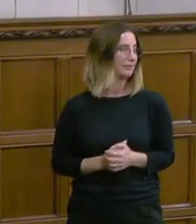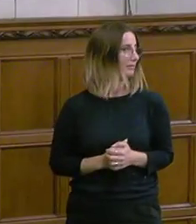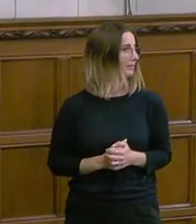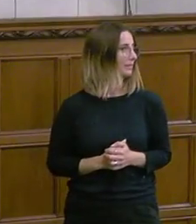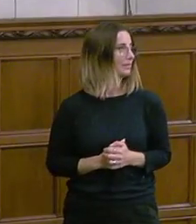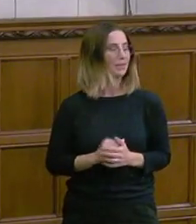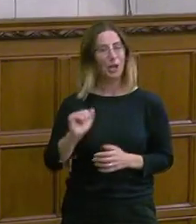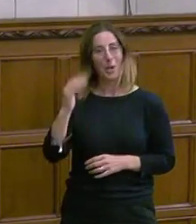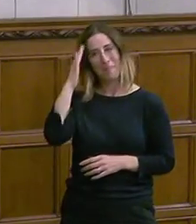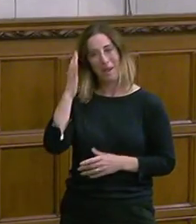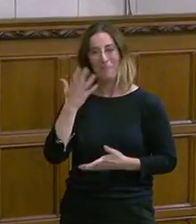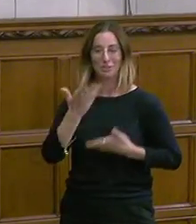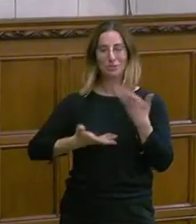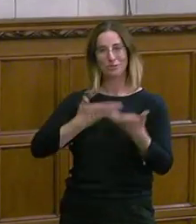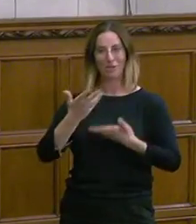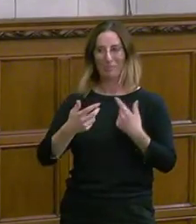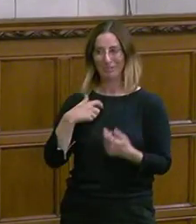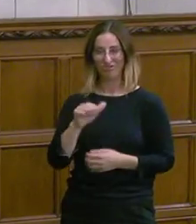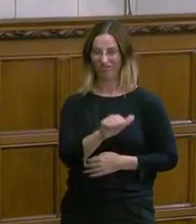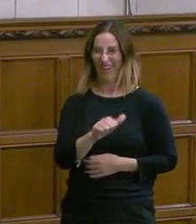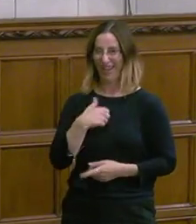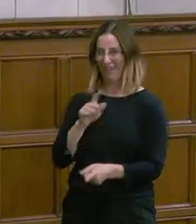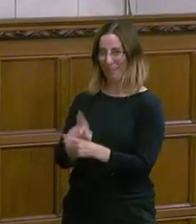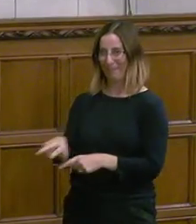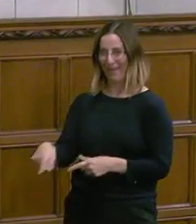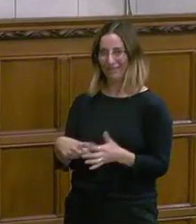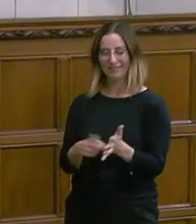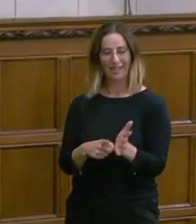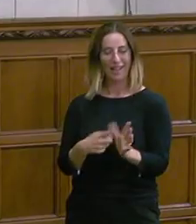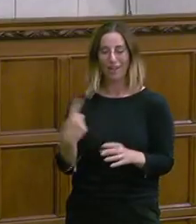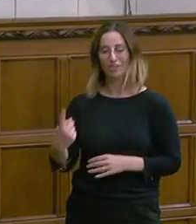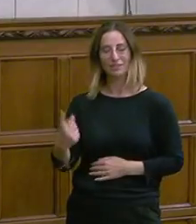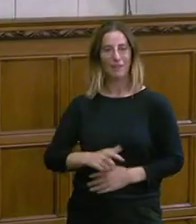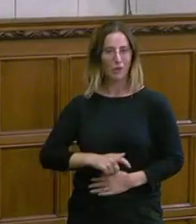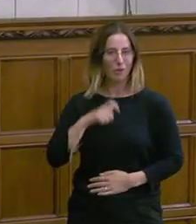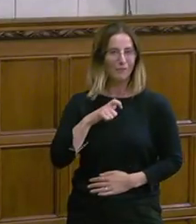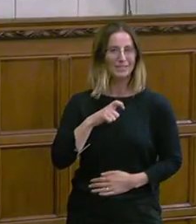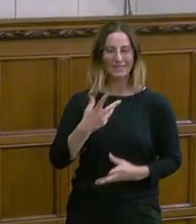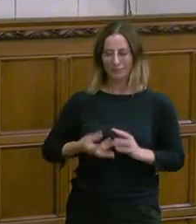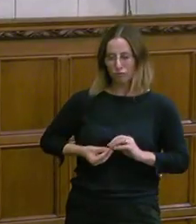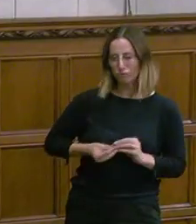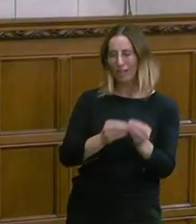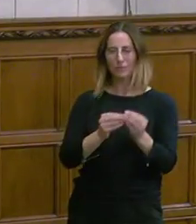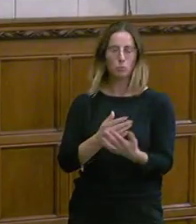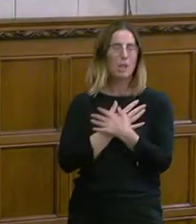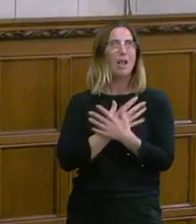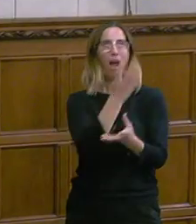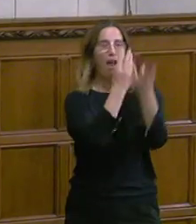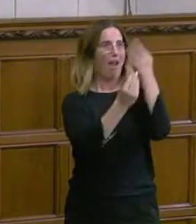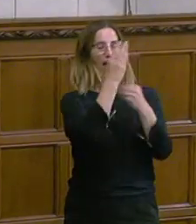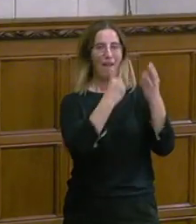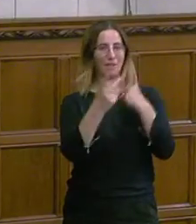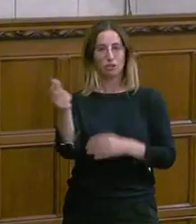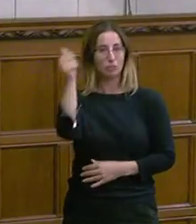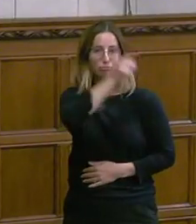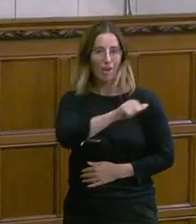mum describes her rightly, having met Ella, as a confident, creative, brave girl who loves learning. She is bright and expected to